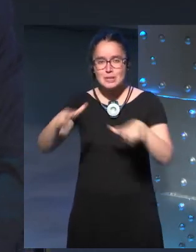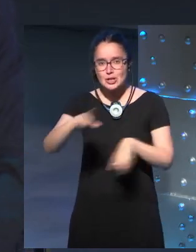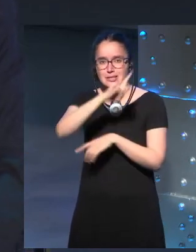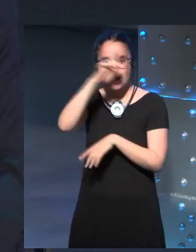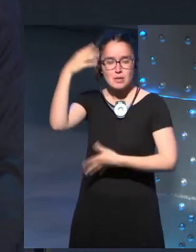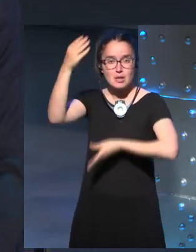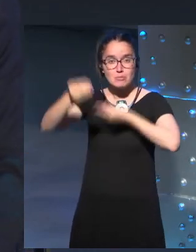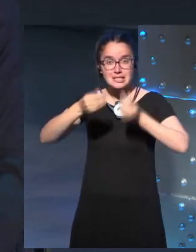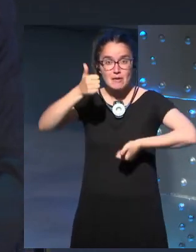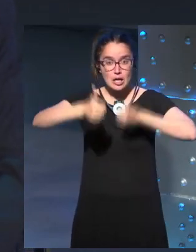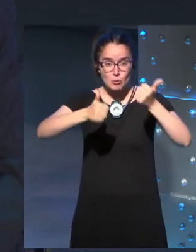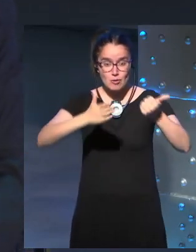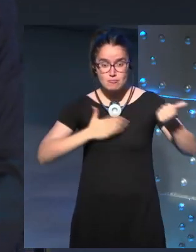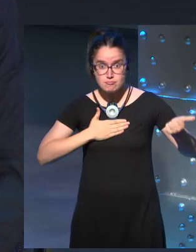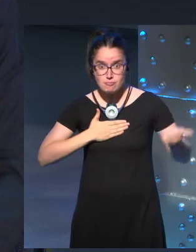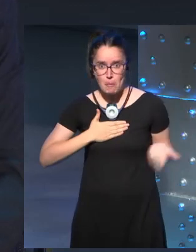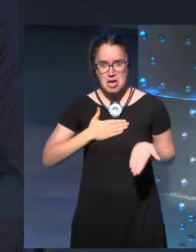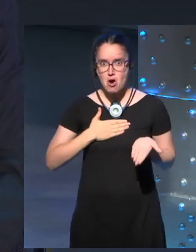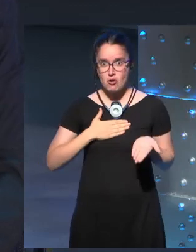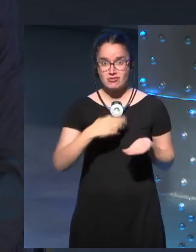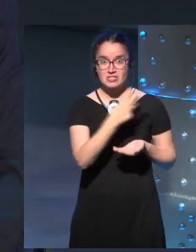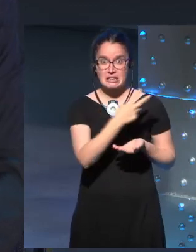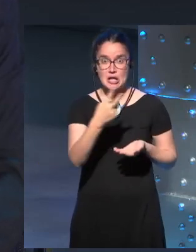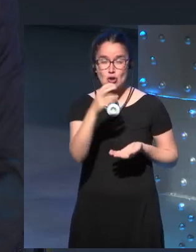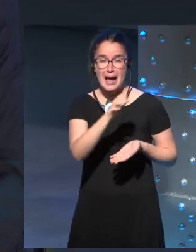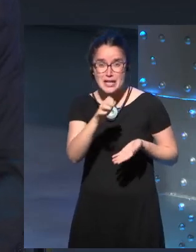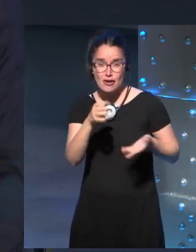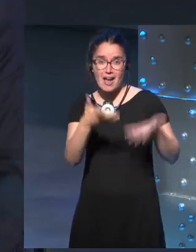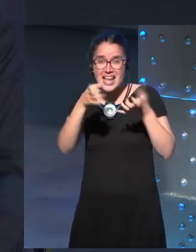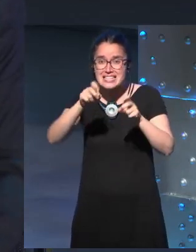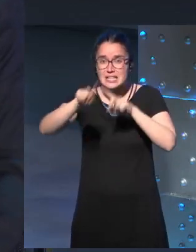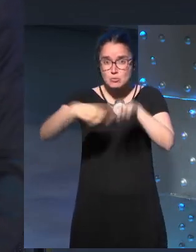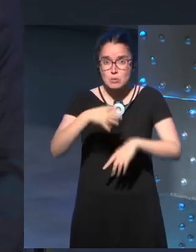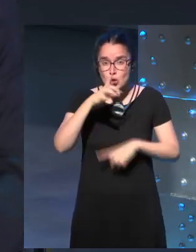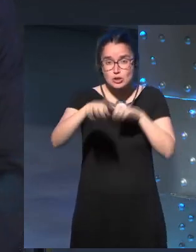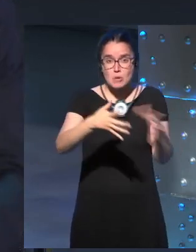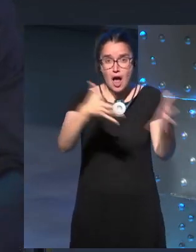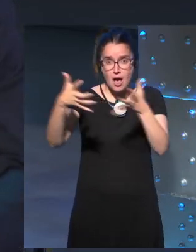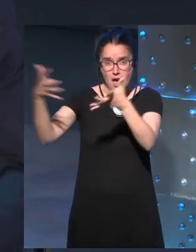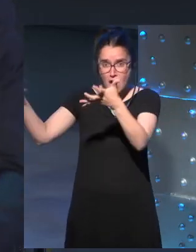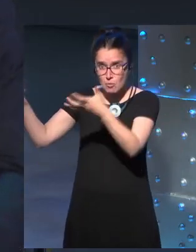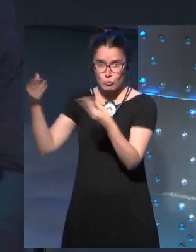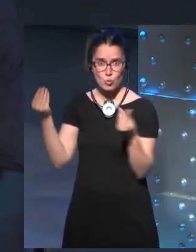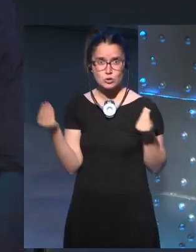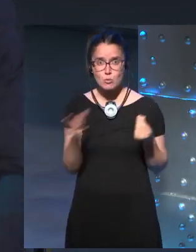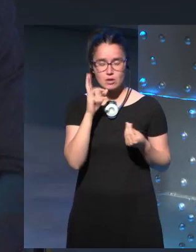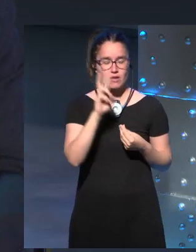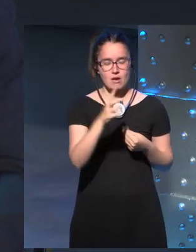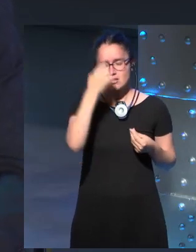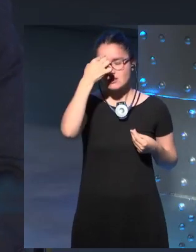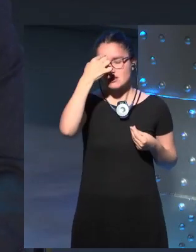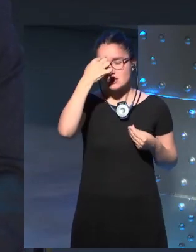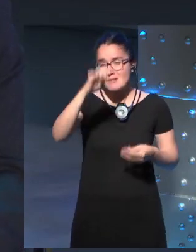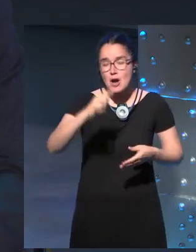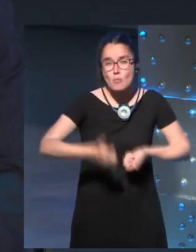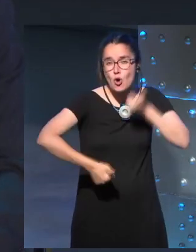however, people in Real Madrid thought that that tournament belonged to them after 32 years. This is why they've won it so many times